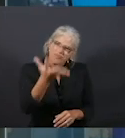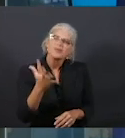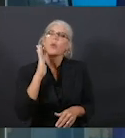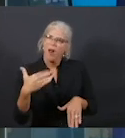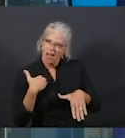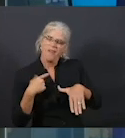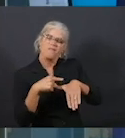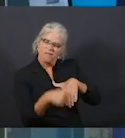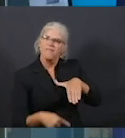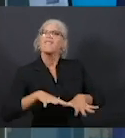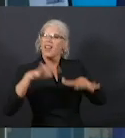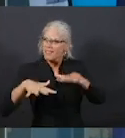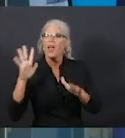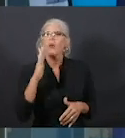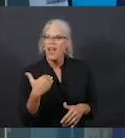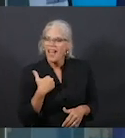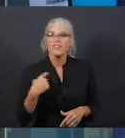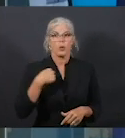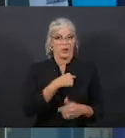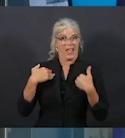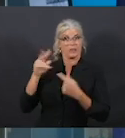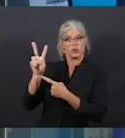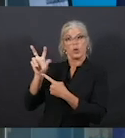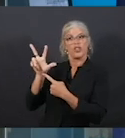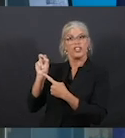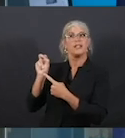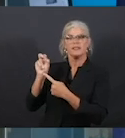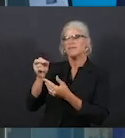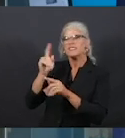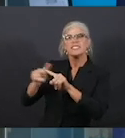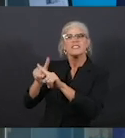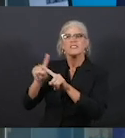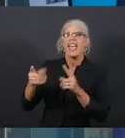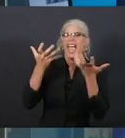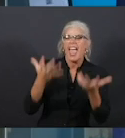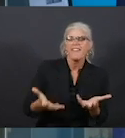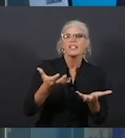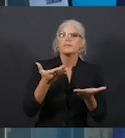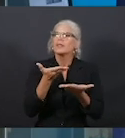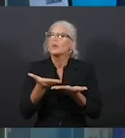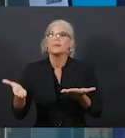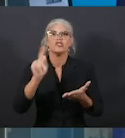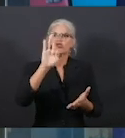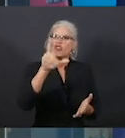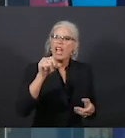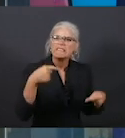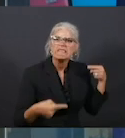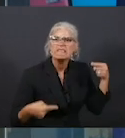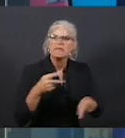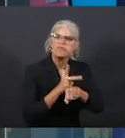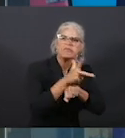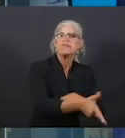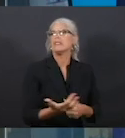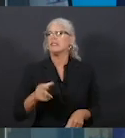storm. They have 230 pieces of heavy equipment and trucks to support cut and toss operations to allow for response personnel to